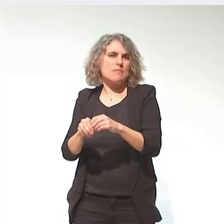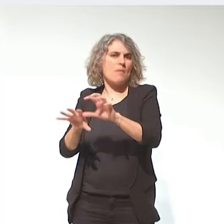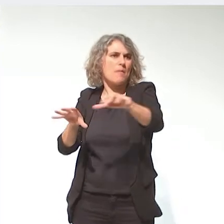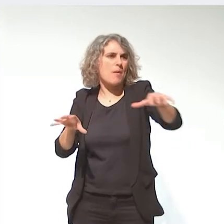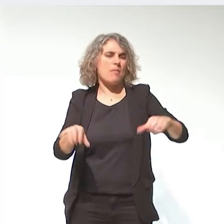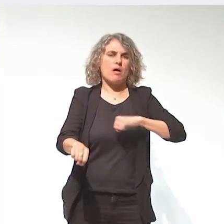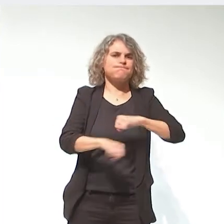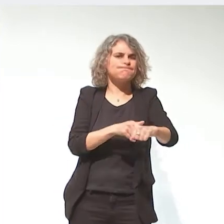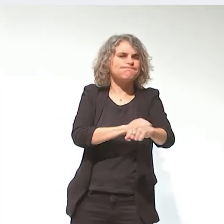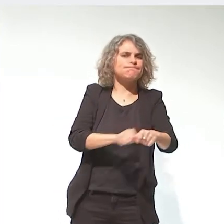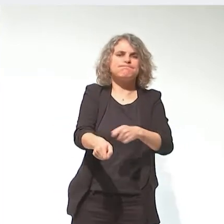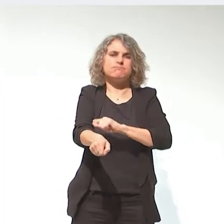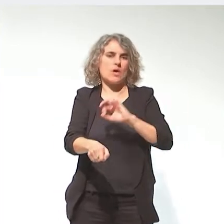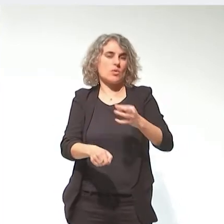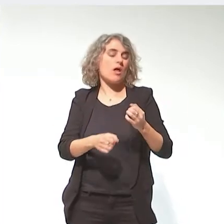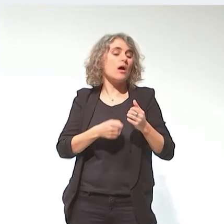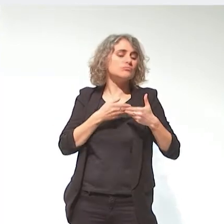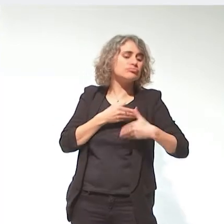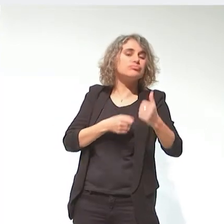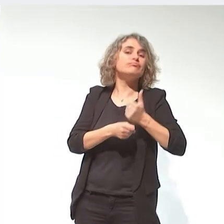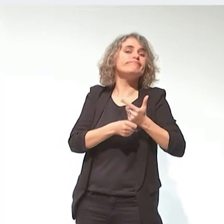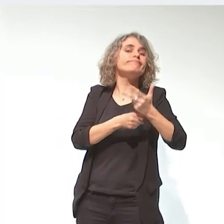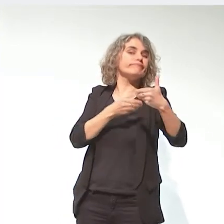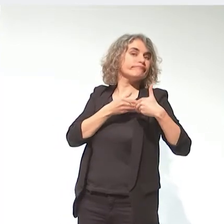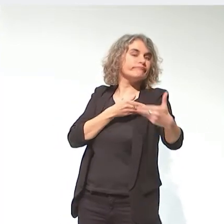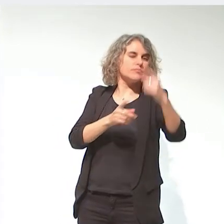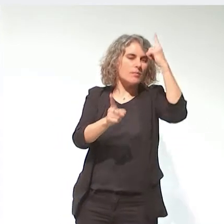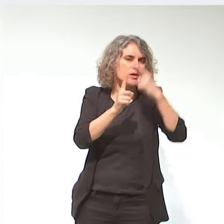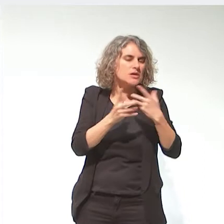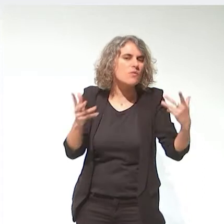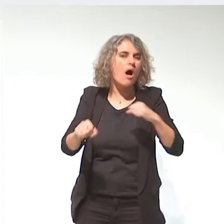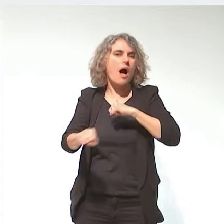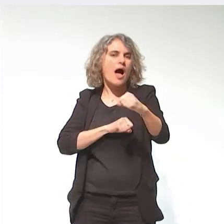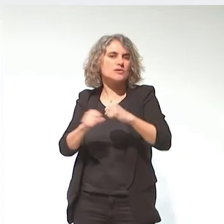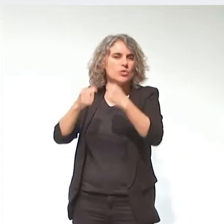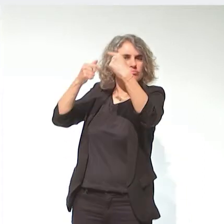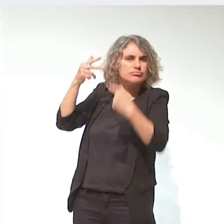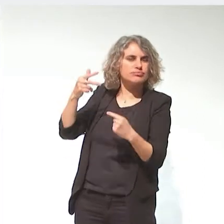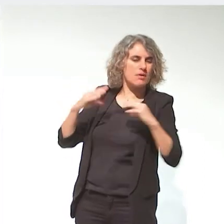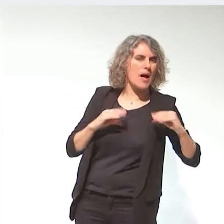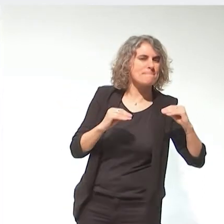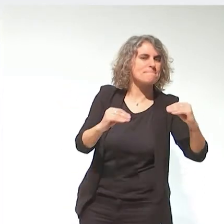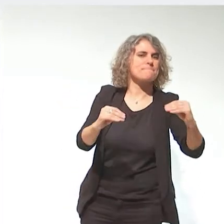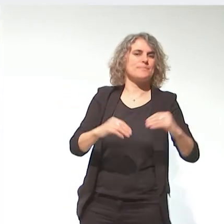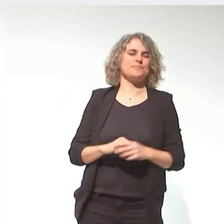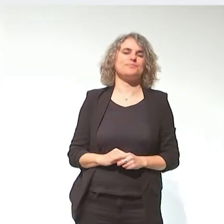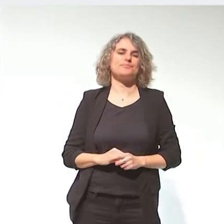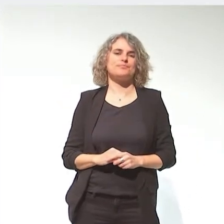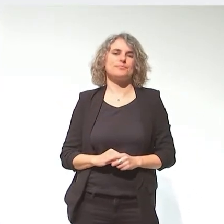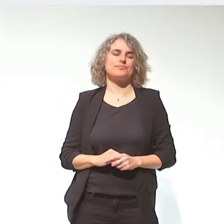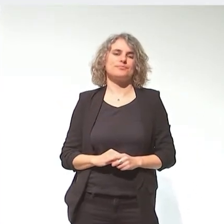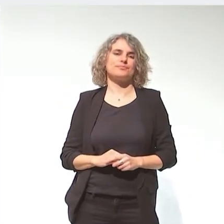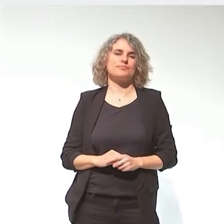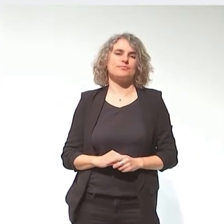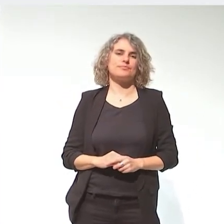years we will roll out numerous actions and flagship initiatives. I will focus on the main topics